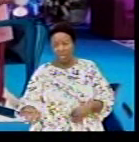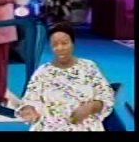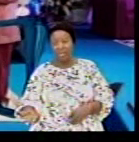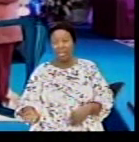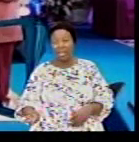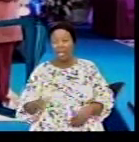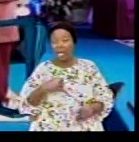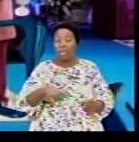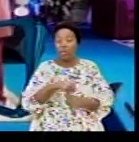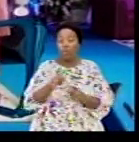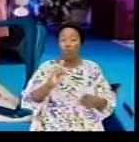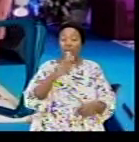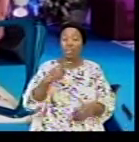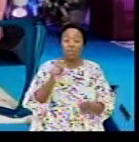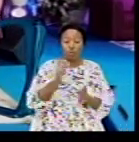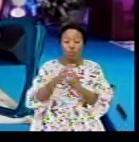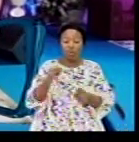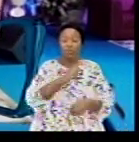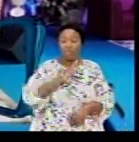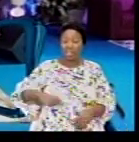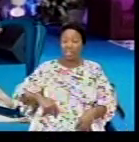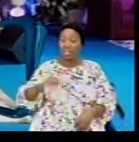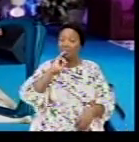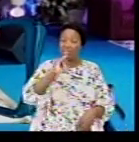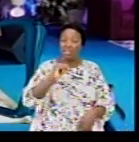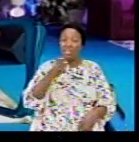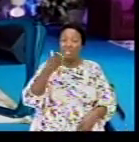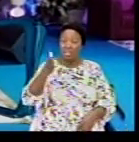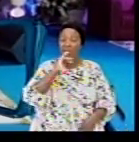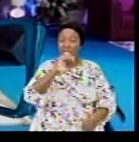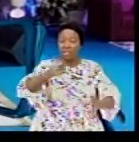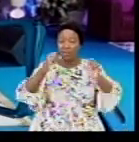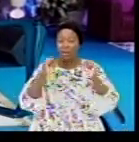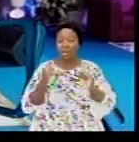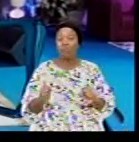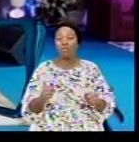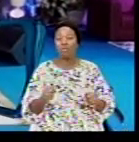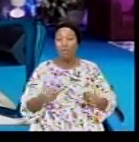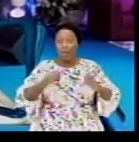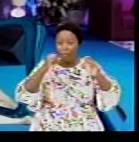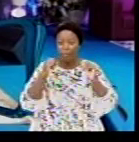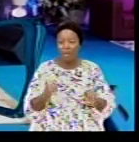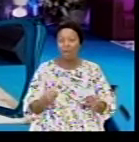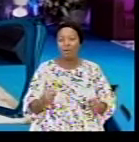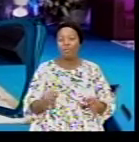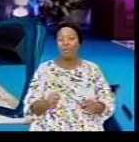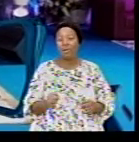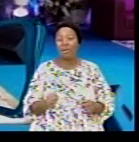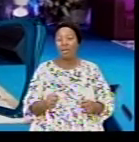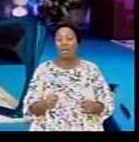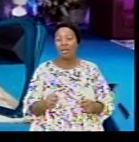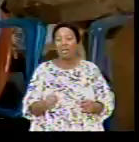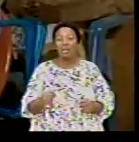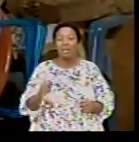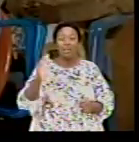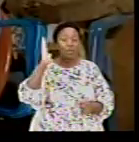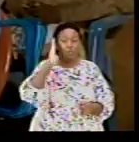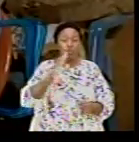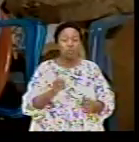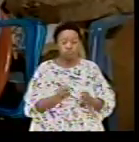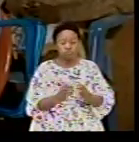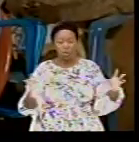the word of the king is, there is power. Power will